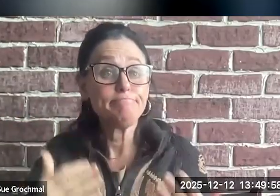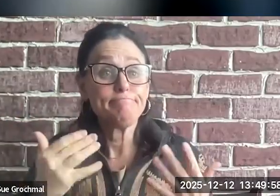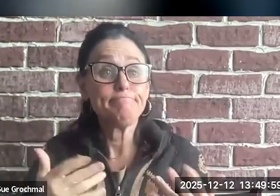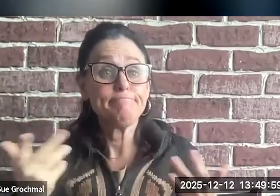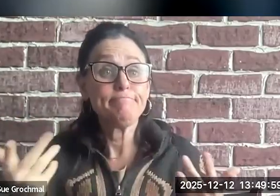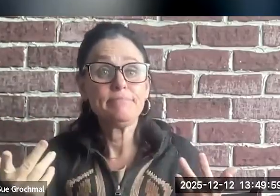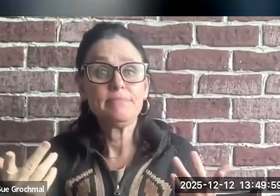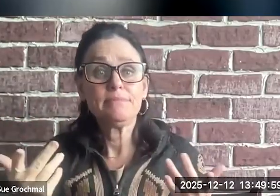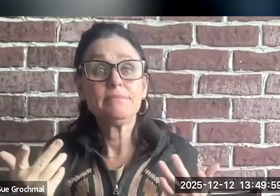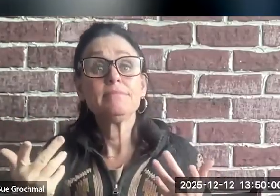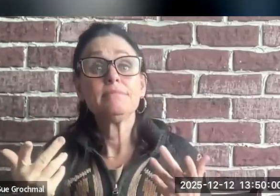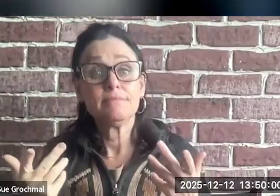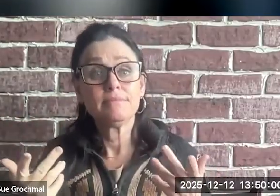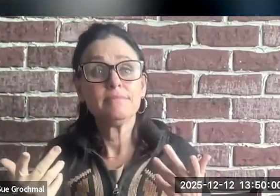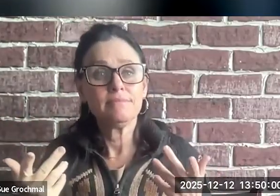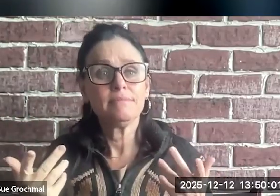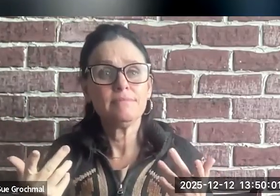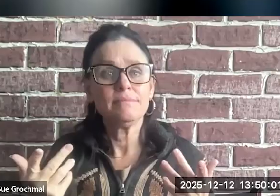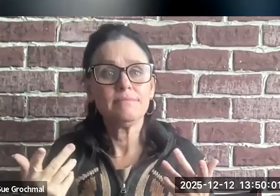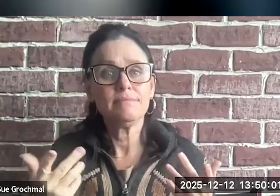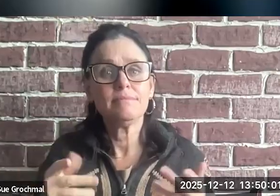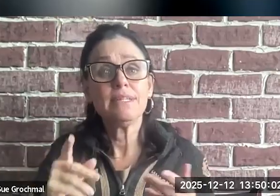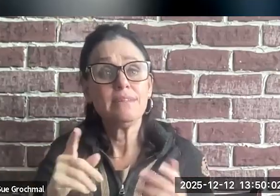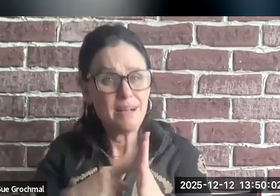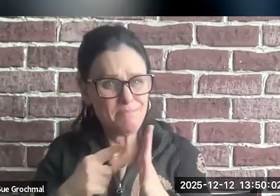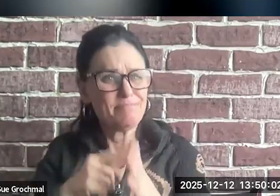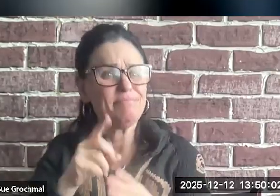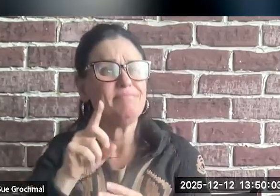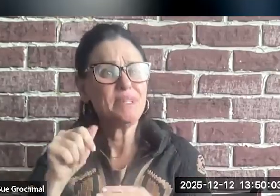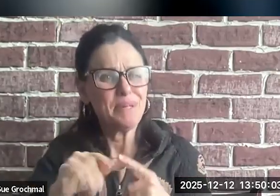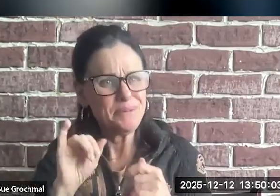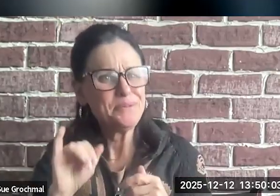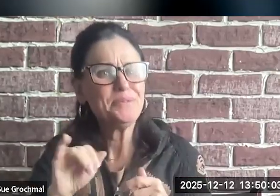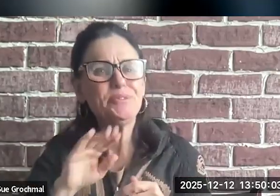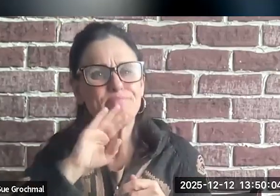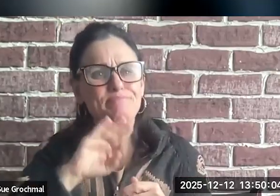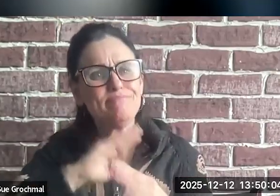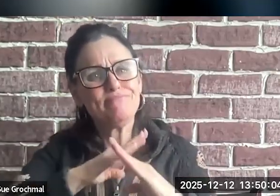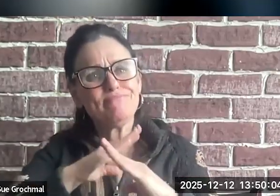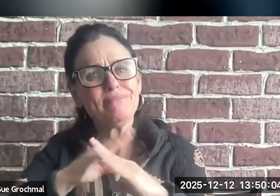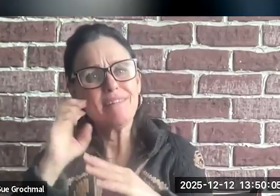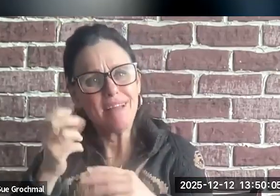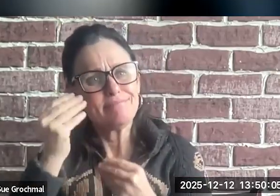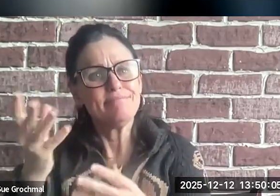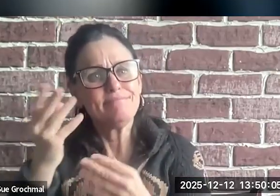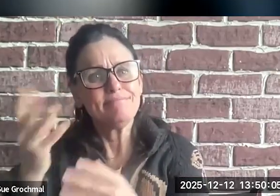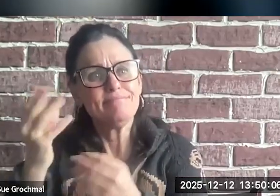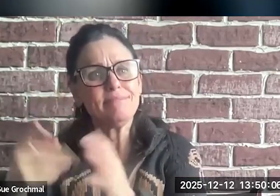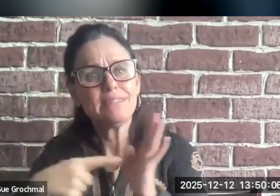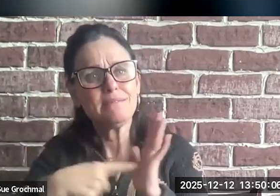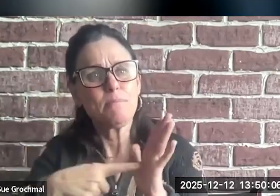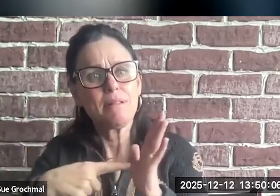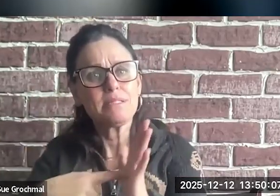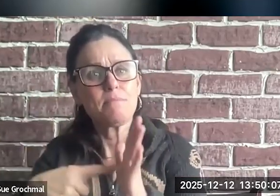can do offer around their own lived experiences and their own systematic knowledge. And so really not just like involving, but really